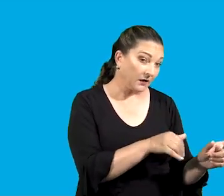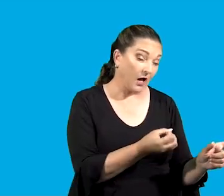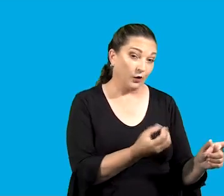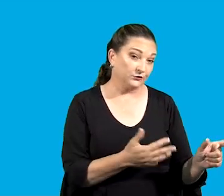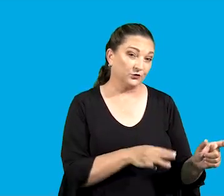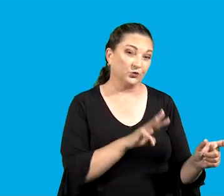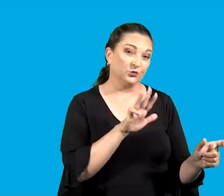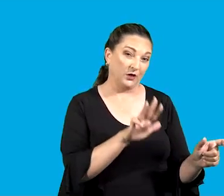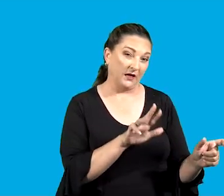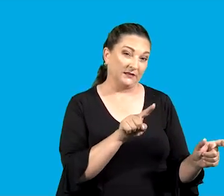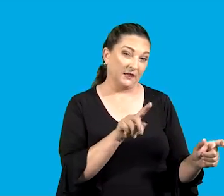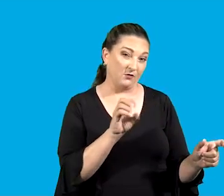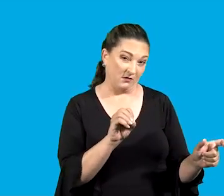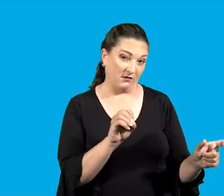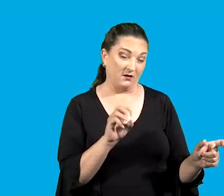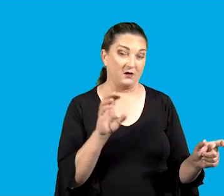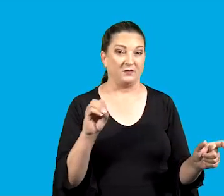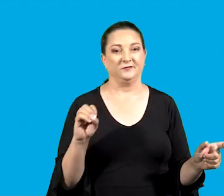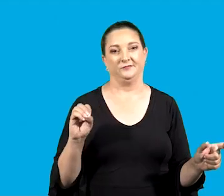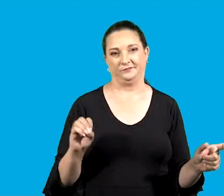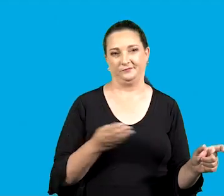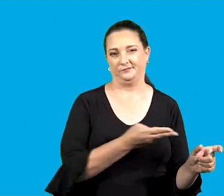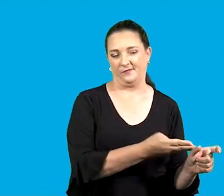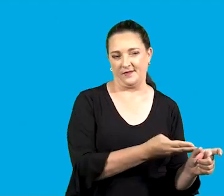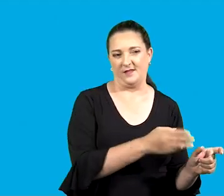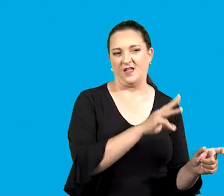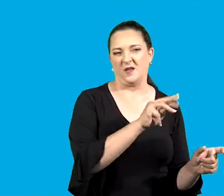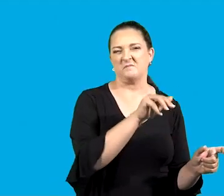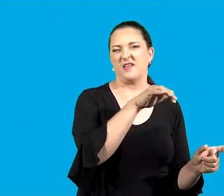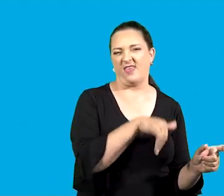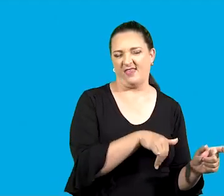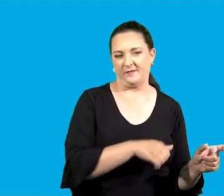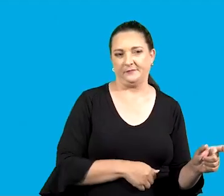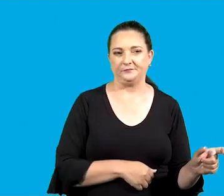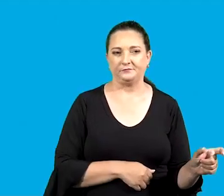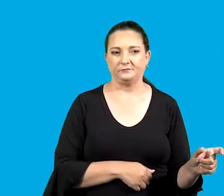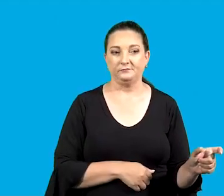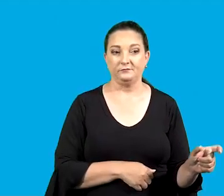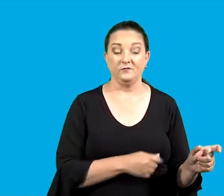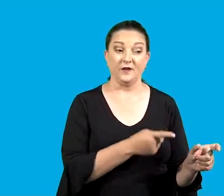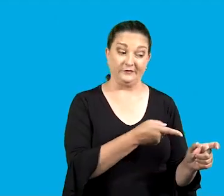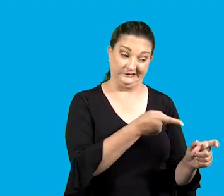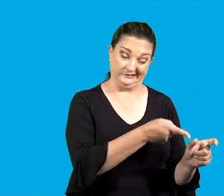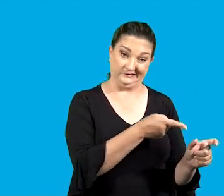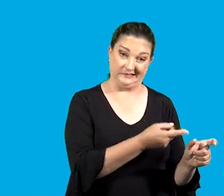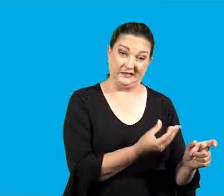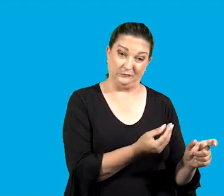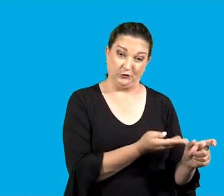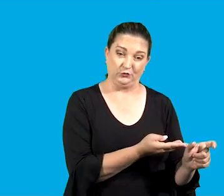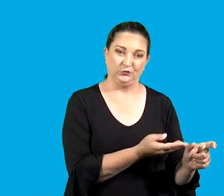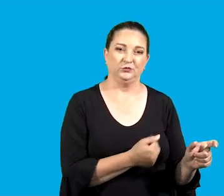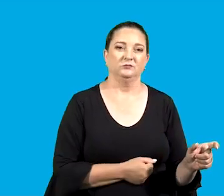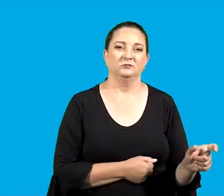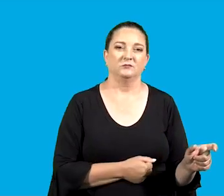May is 910,000. That's my cost of sales in May. And then I'll now say, of that